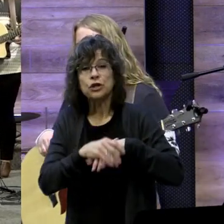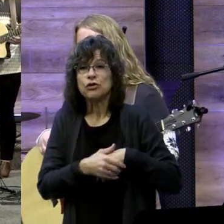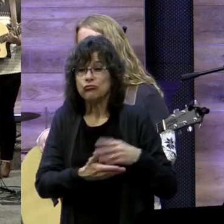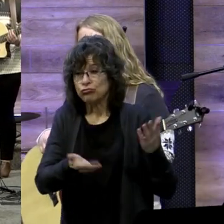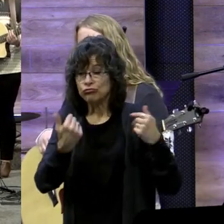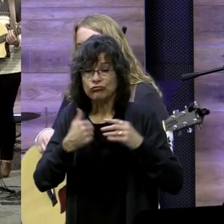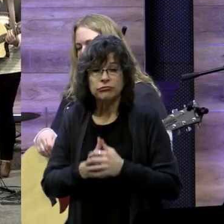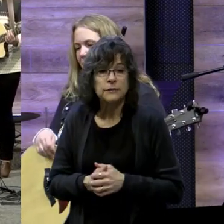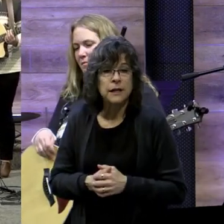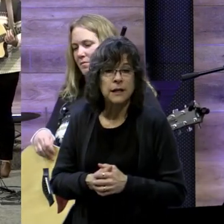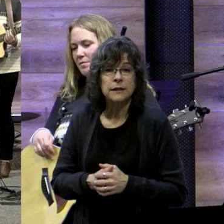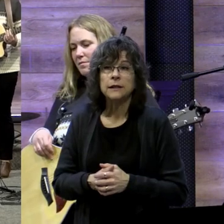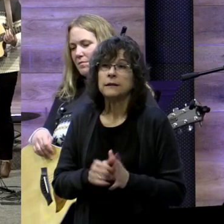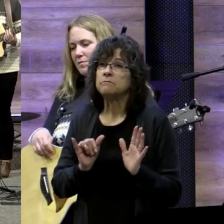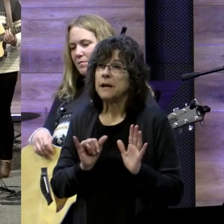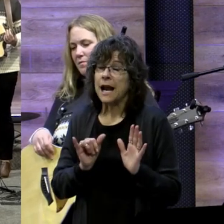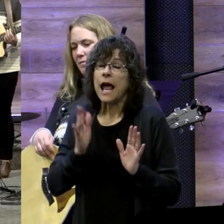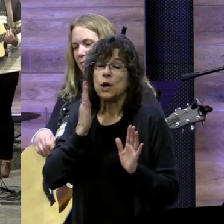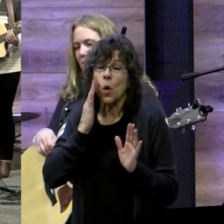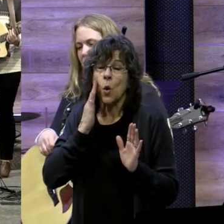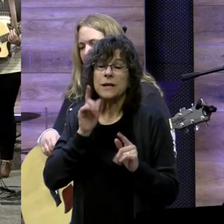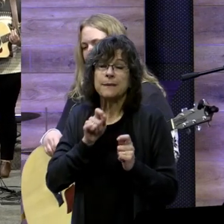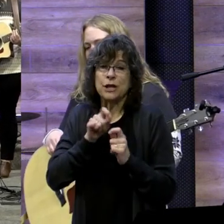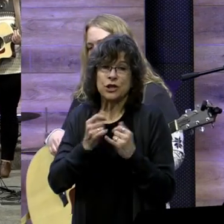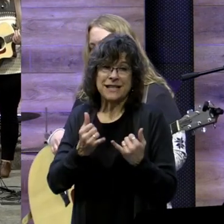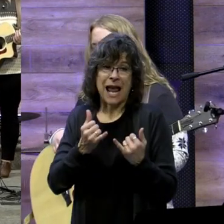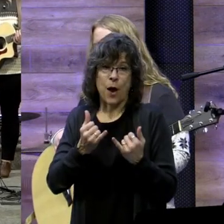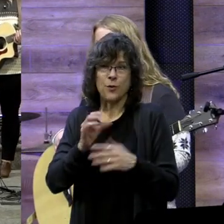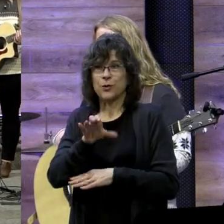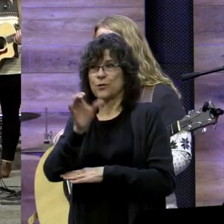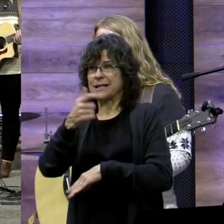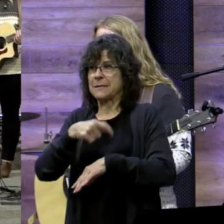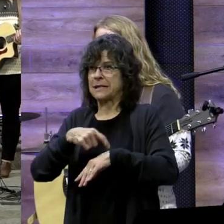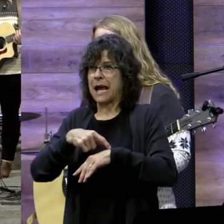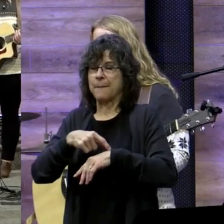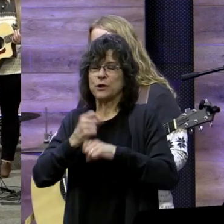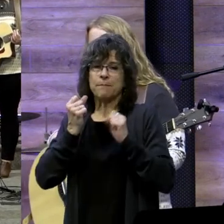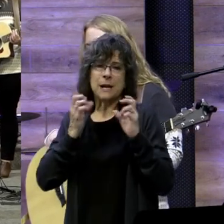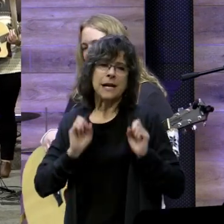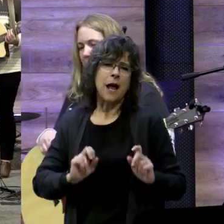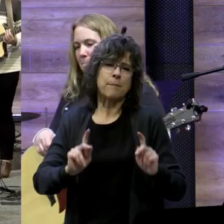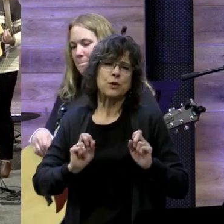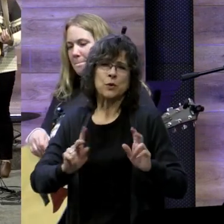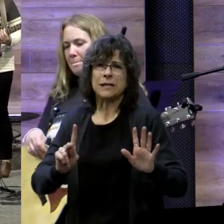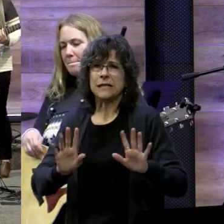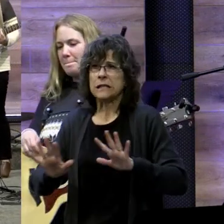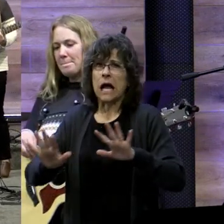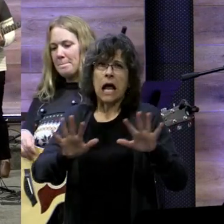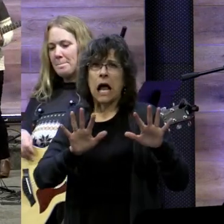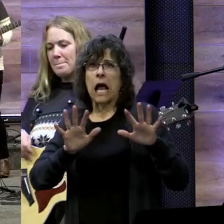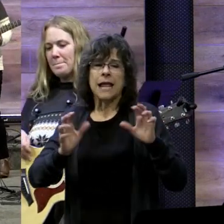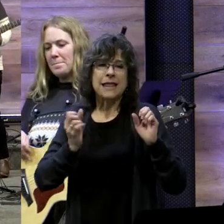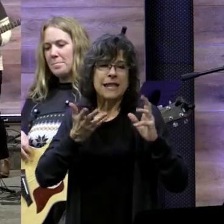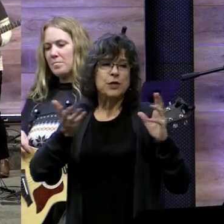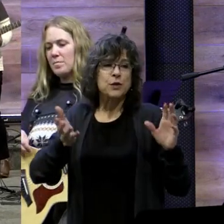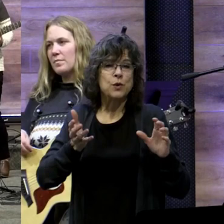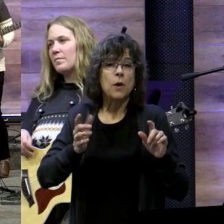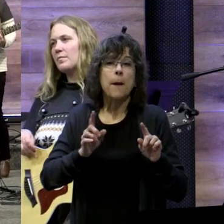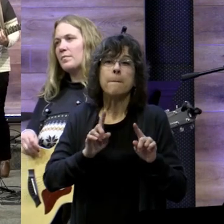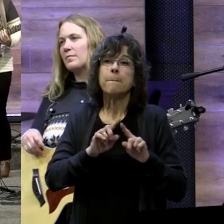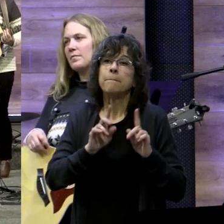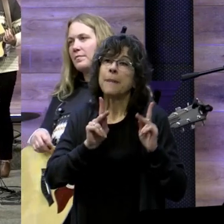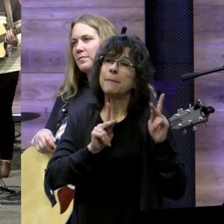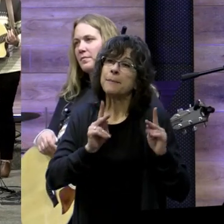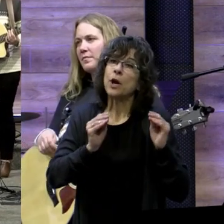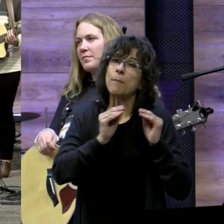to church. And I know especially as we're in the holiday season, there are so many opportunities and so many people are willing to